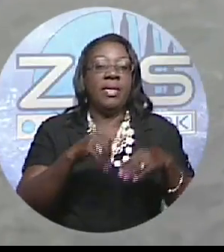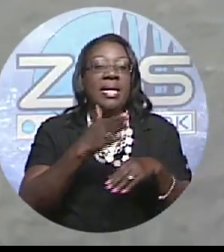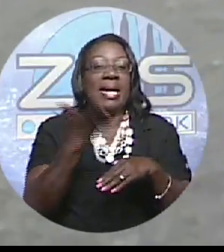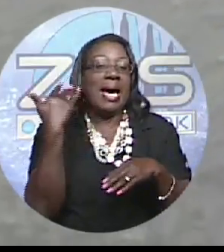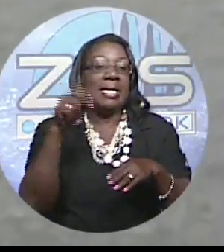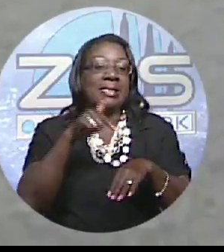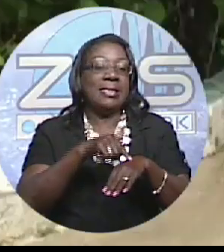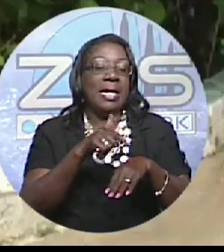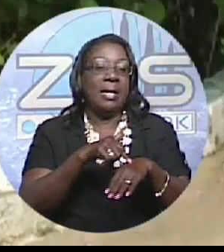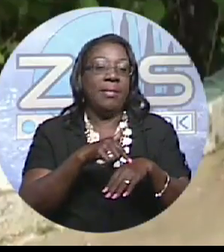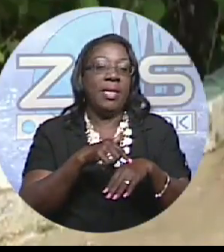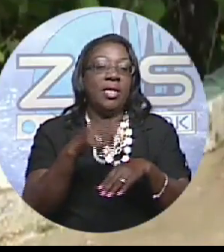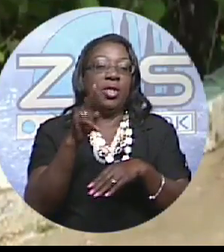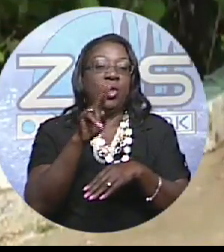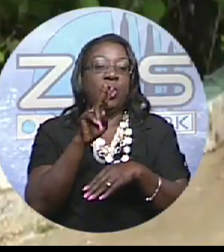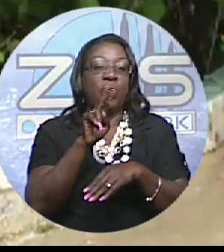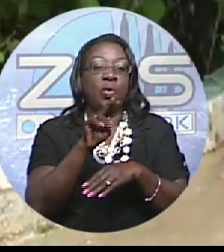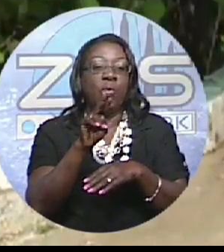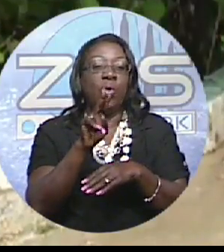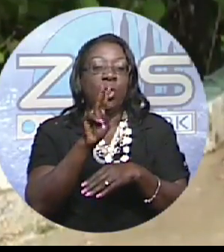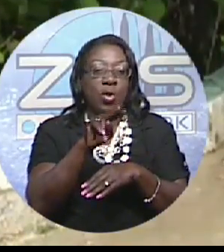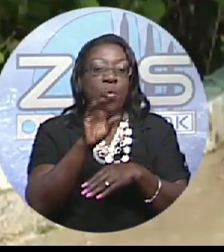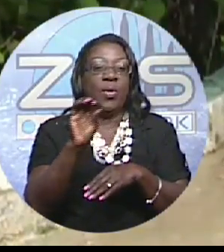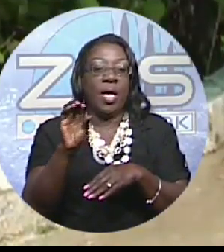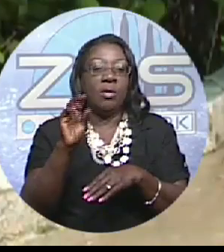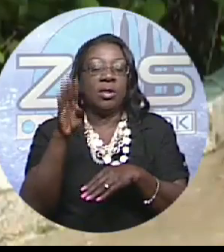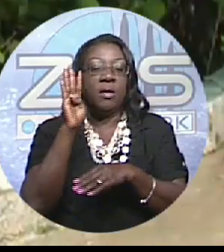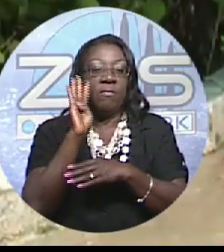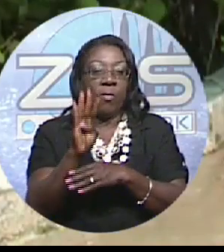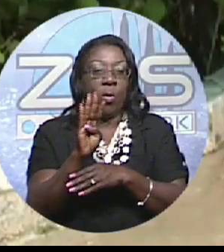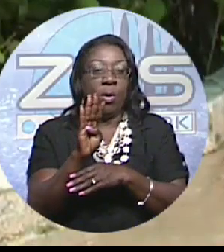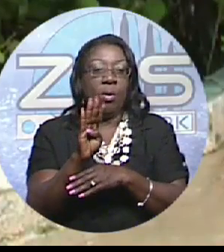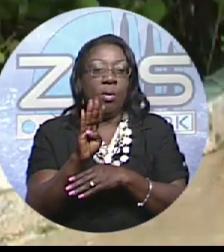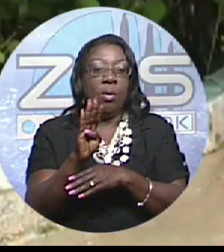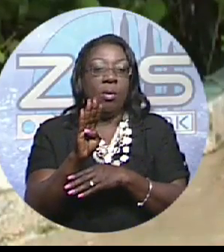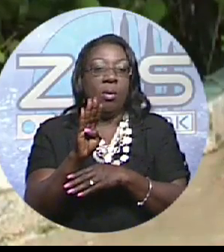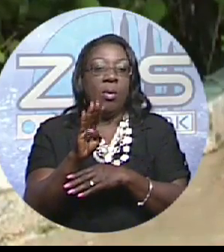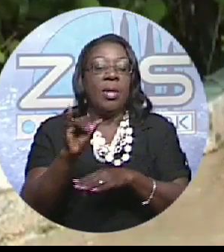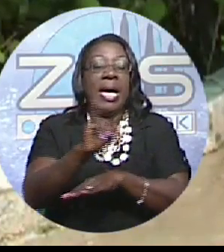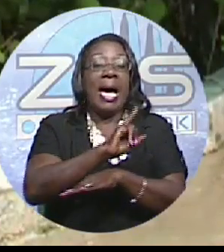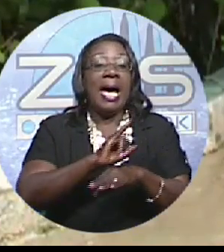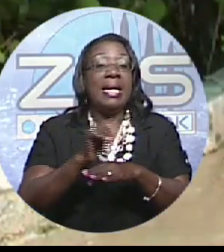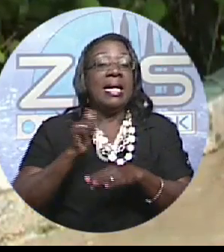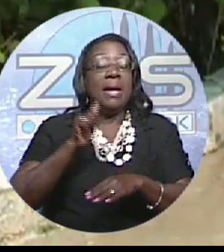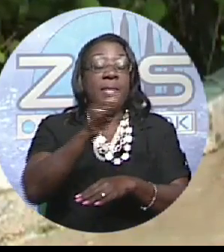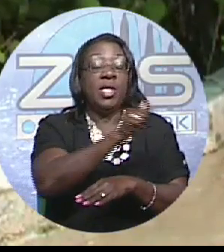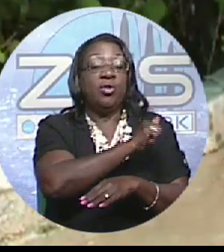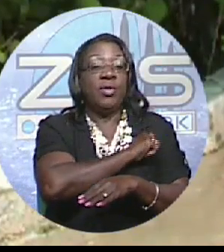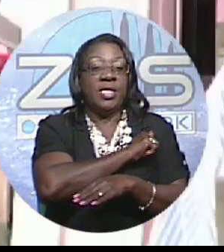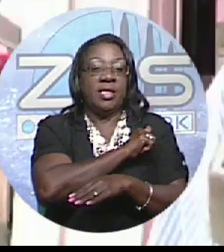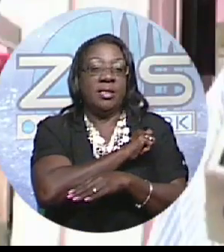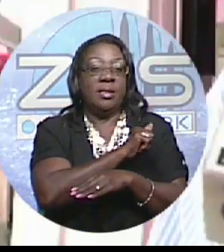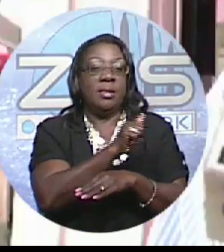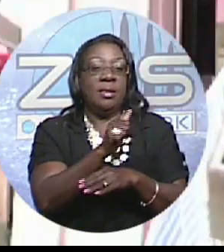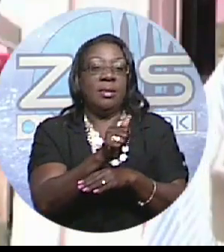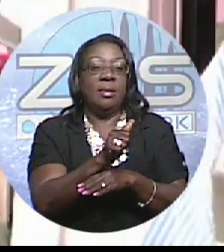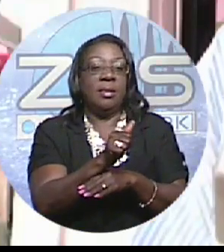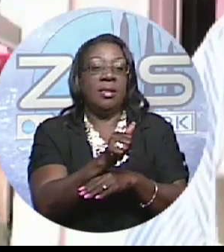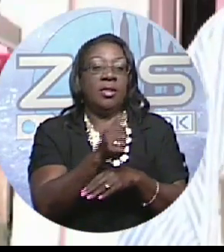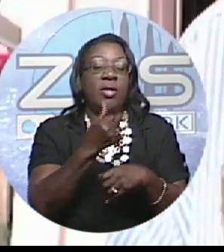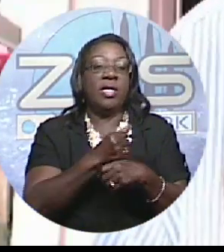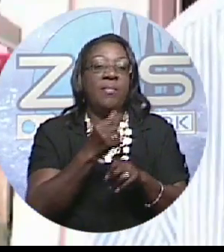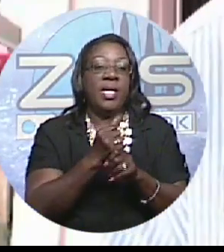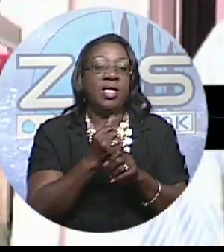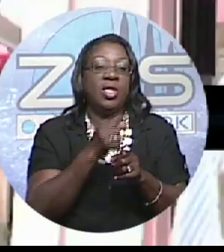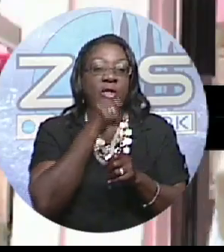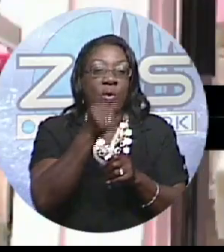in 2004. Island Administrator Mr. Theophilus Cox is optimistic, but not taking any chances. We've also dealt